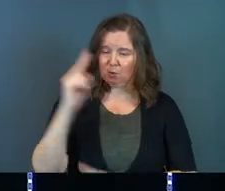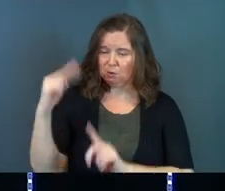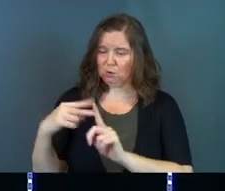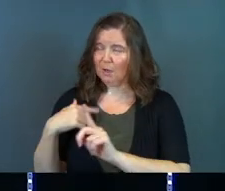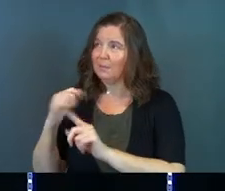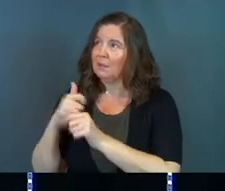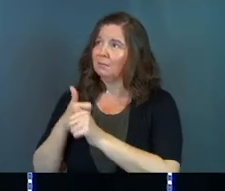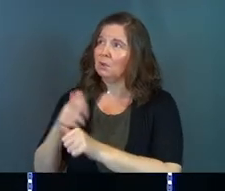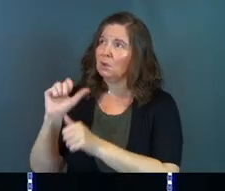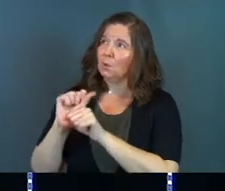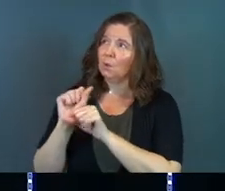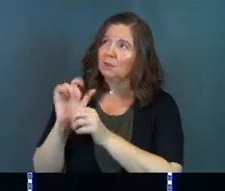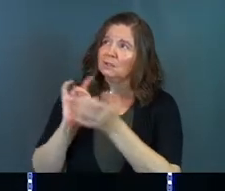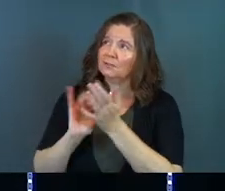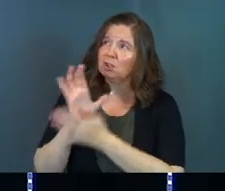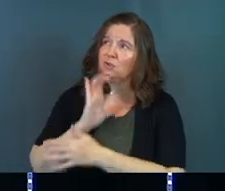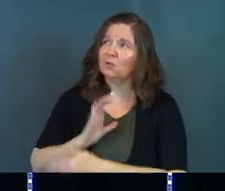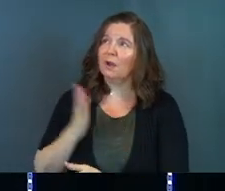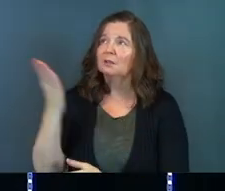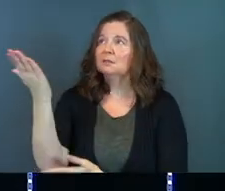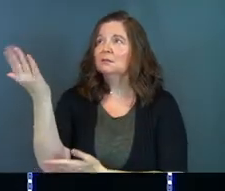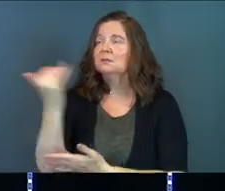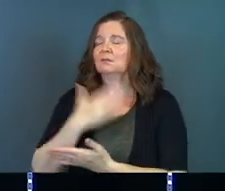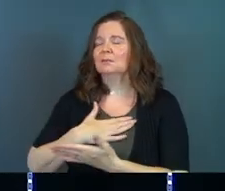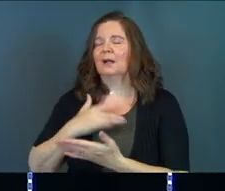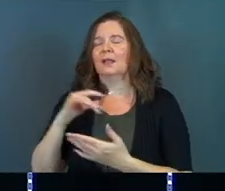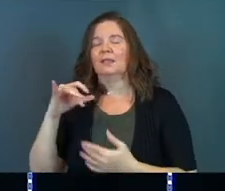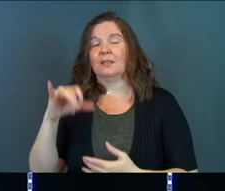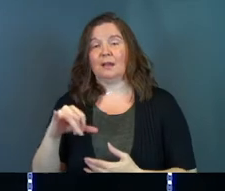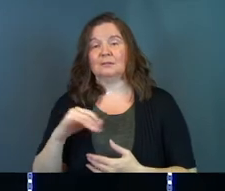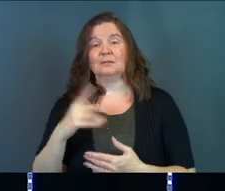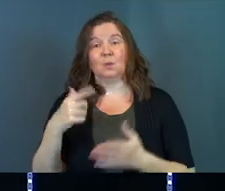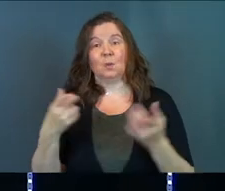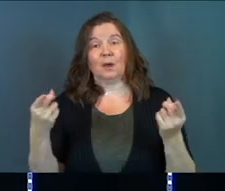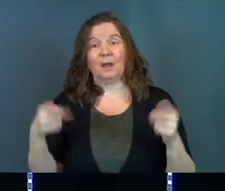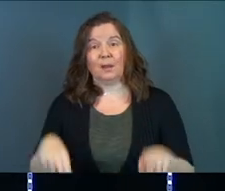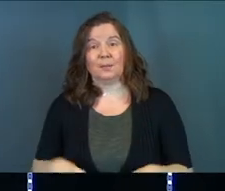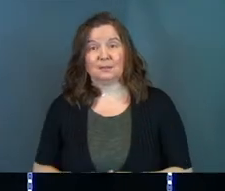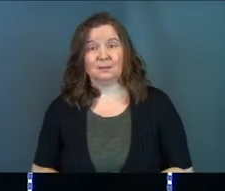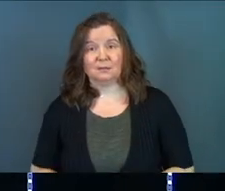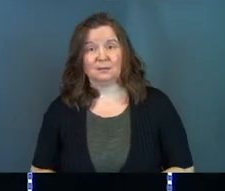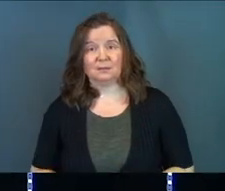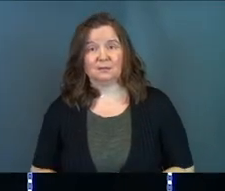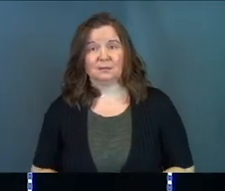judge me according to the works of Jesus Christ? That's what happens.